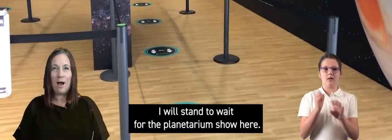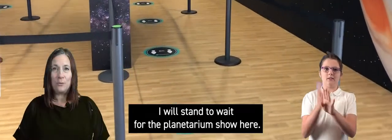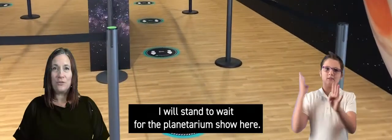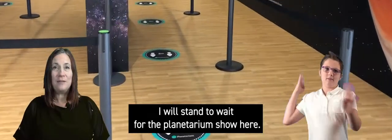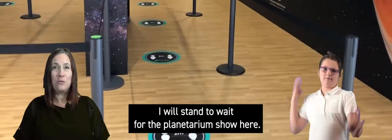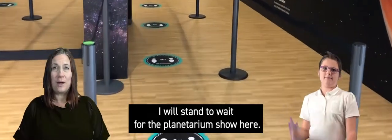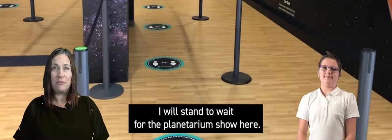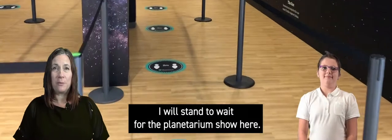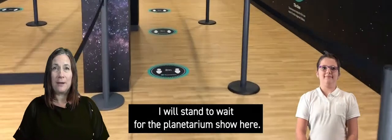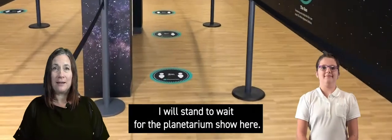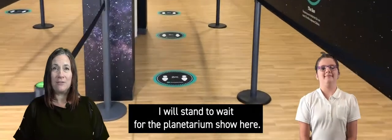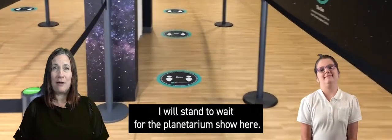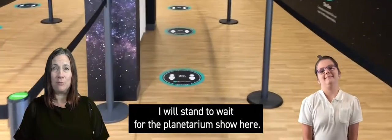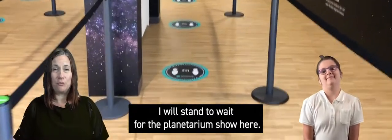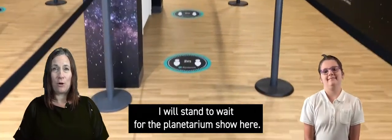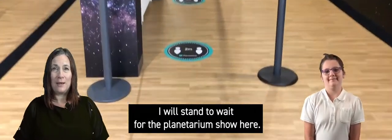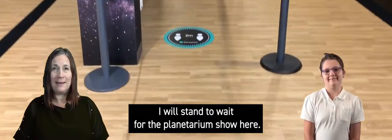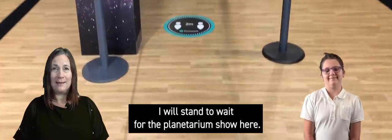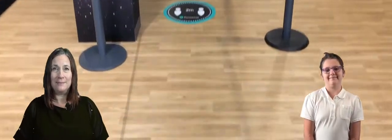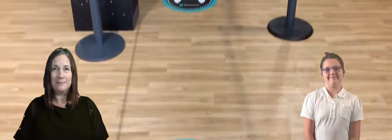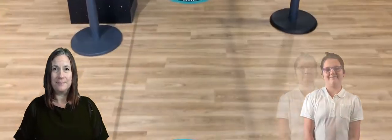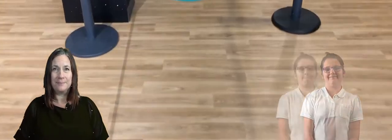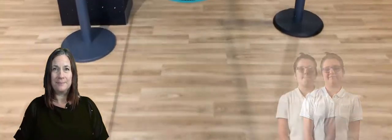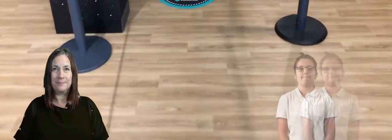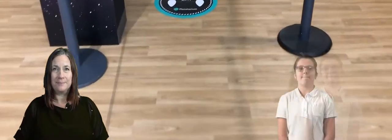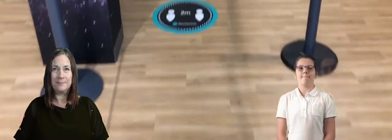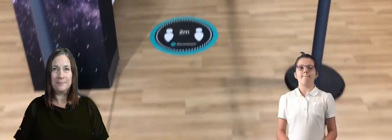I will stand to wait for the planetarium show here.